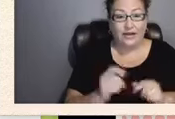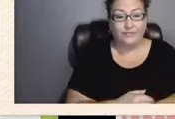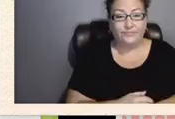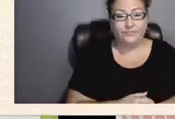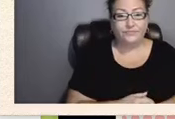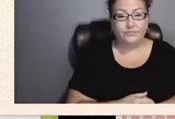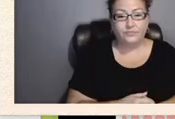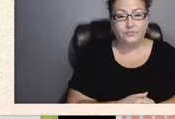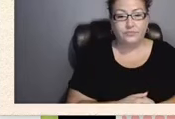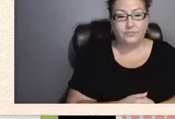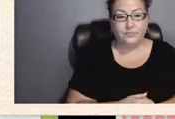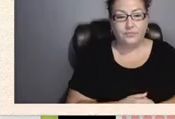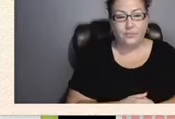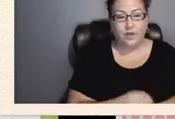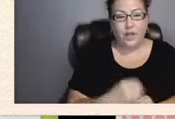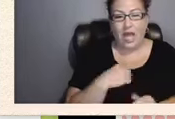put